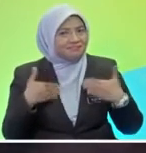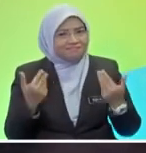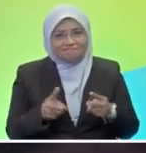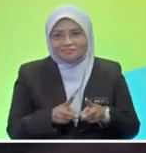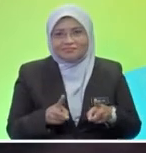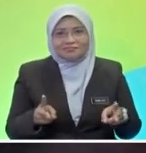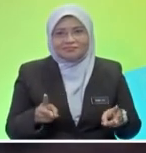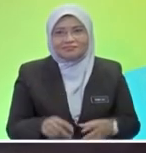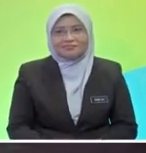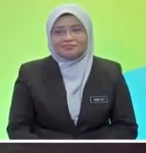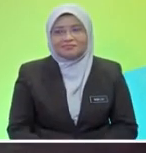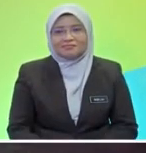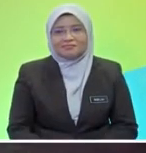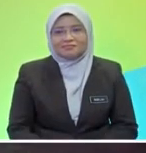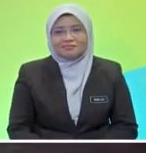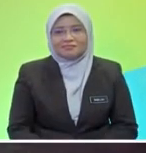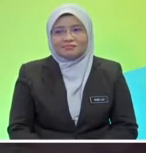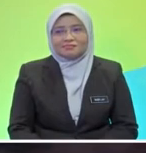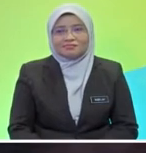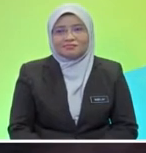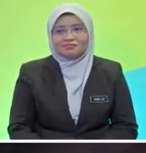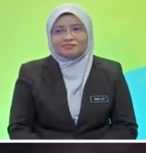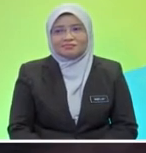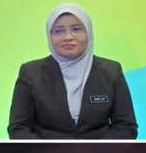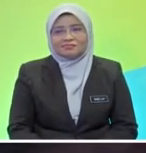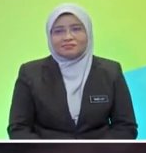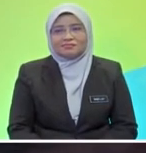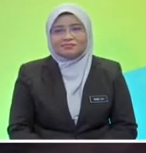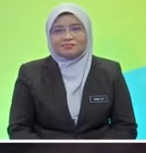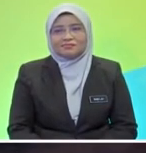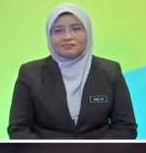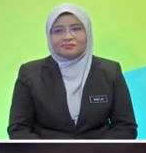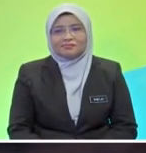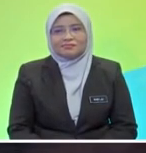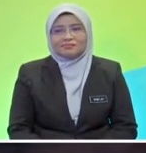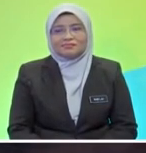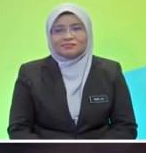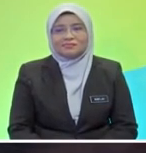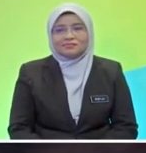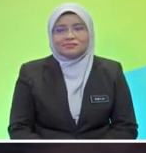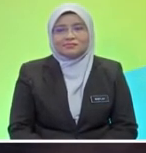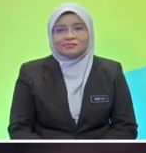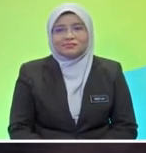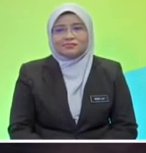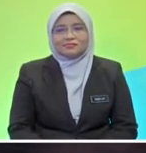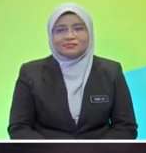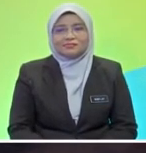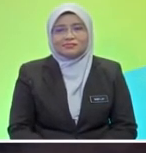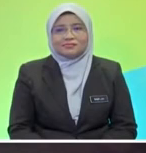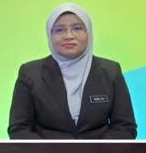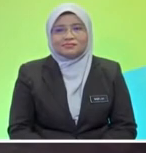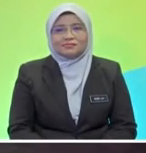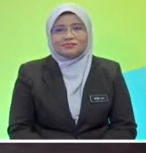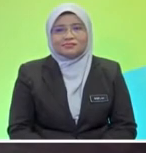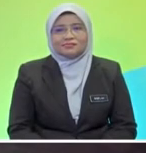reached the end of our class today, perhaps just to give a bit of a fresh idea of today's class for those of you who are just tuning